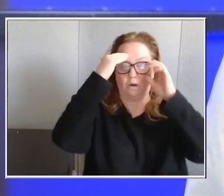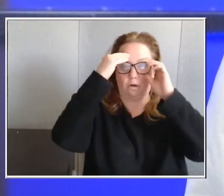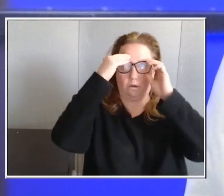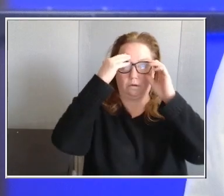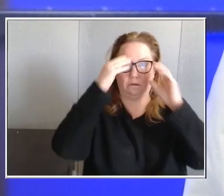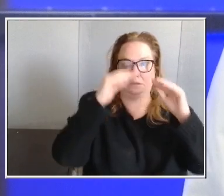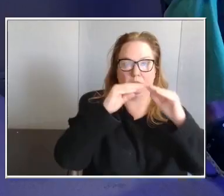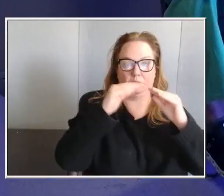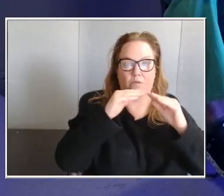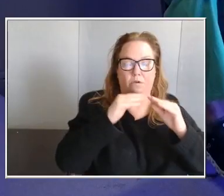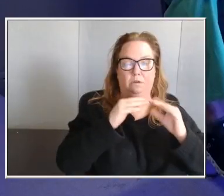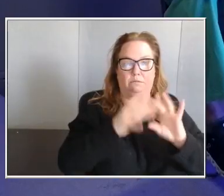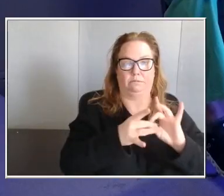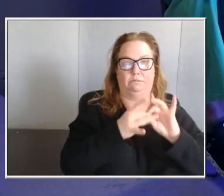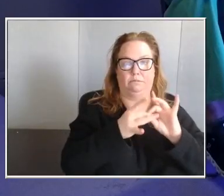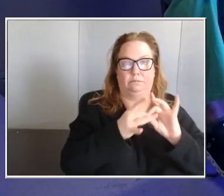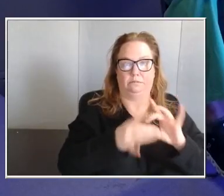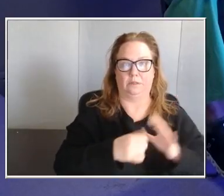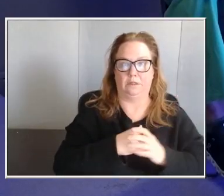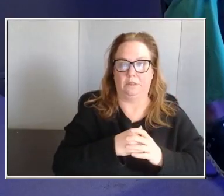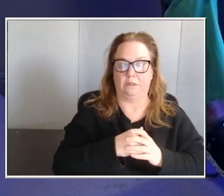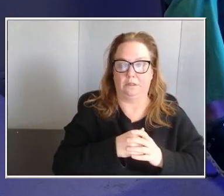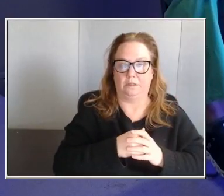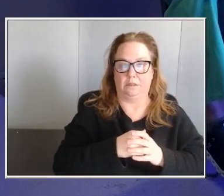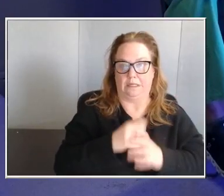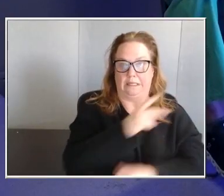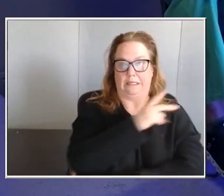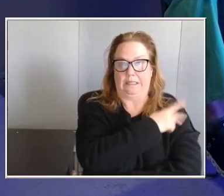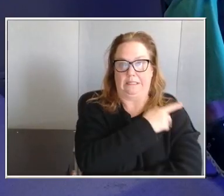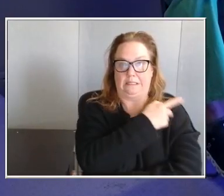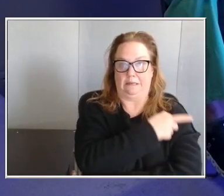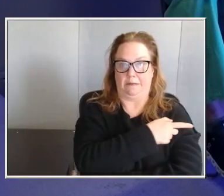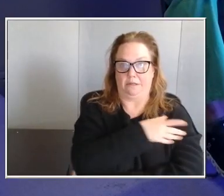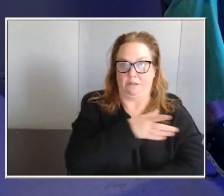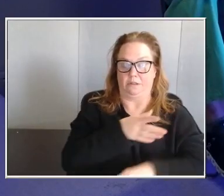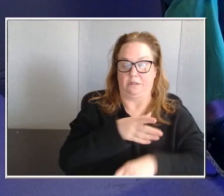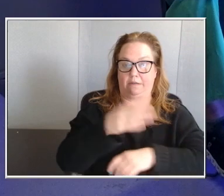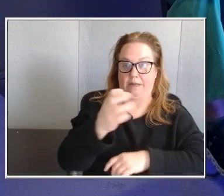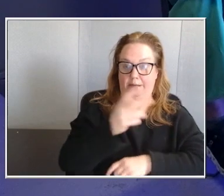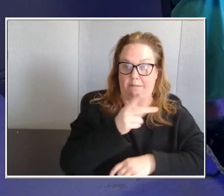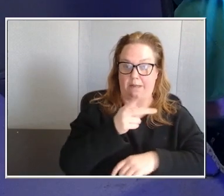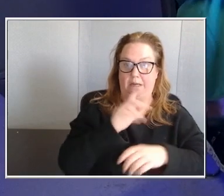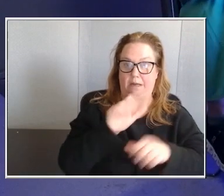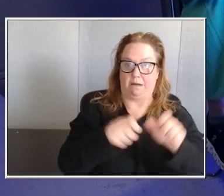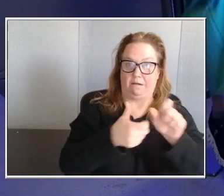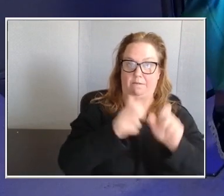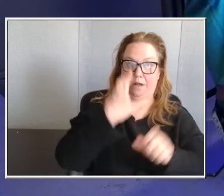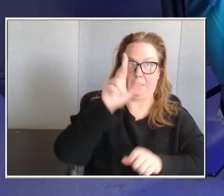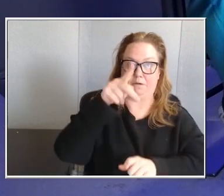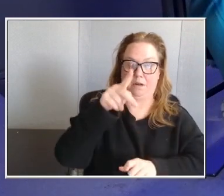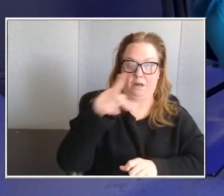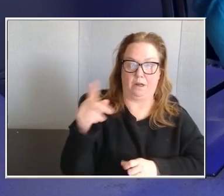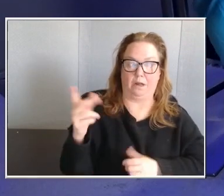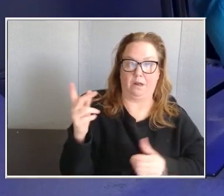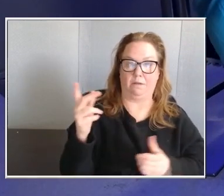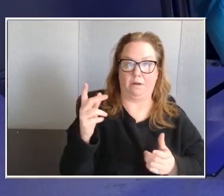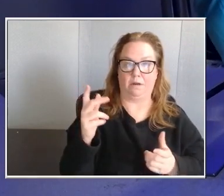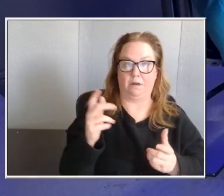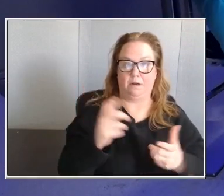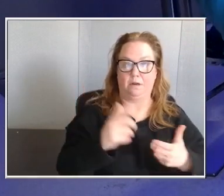more bonding. And I'm taking it that these patients, after they come back to you and follow up and all that, who have got this